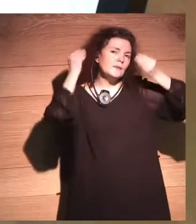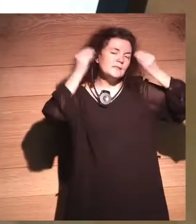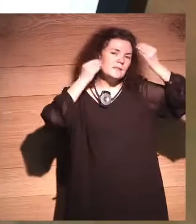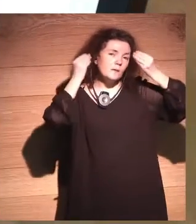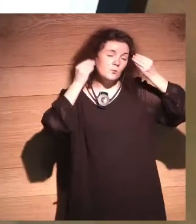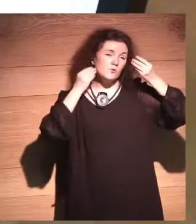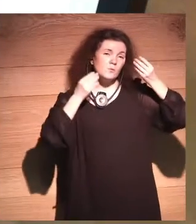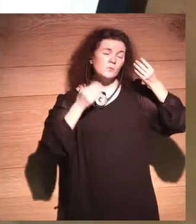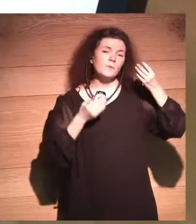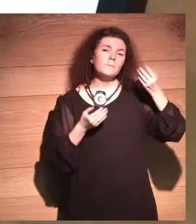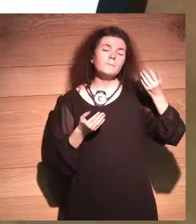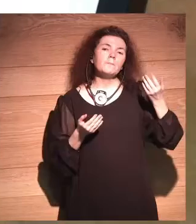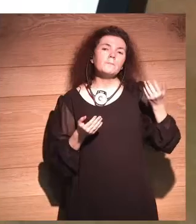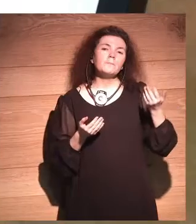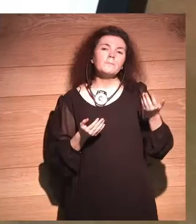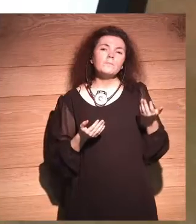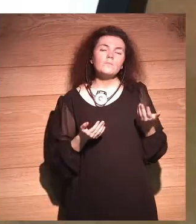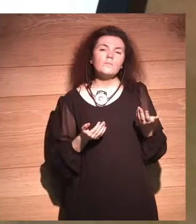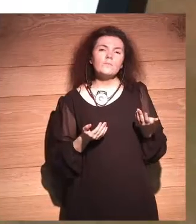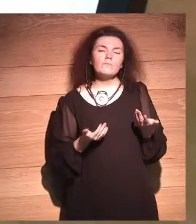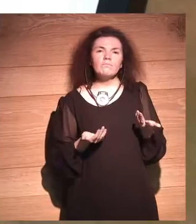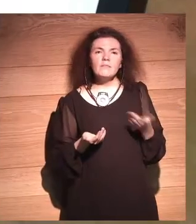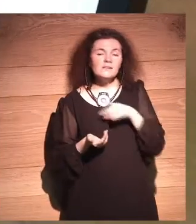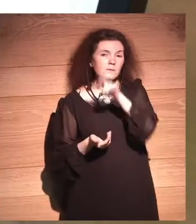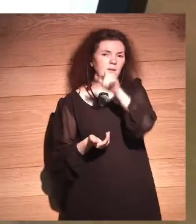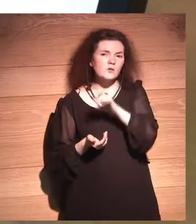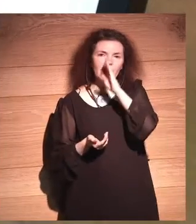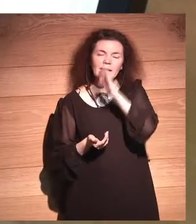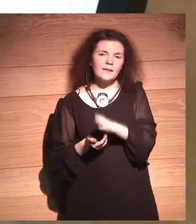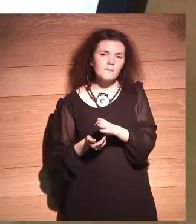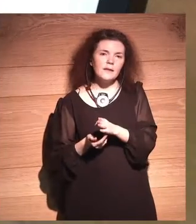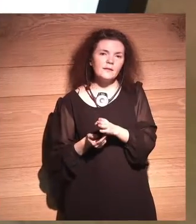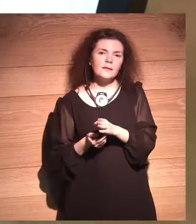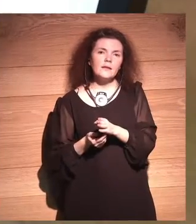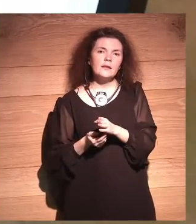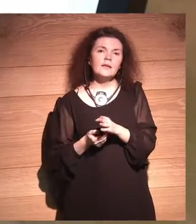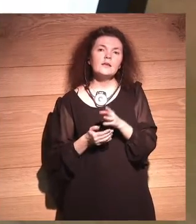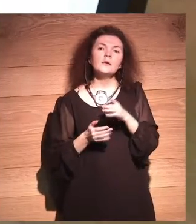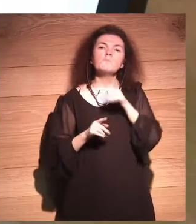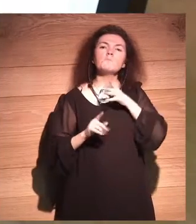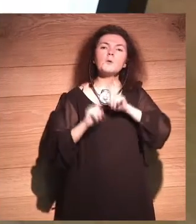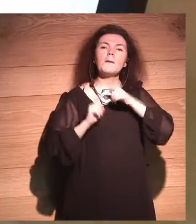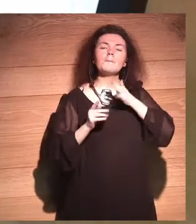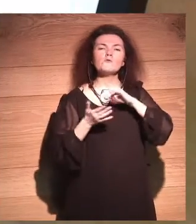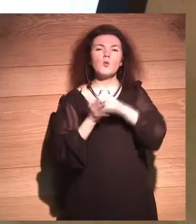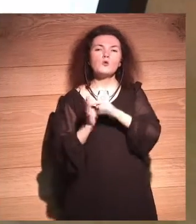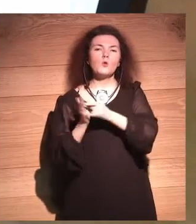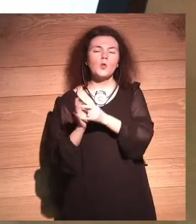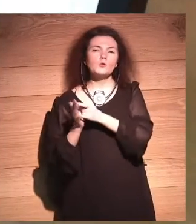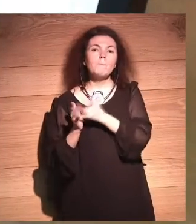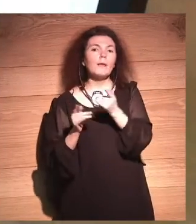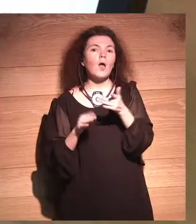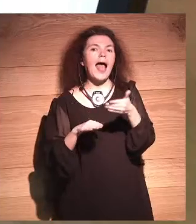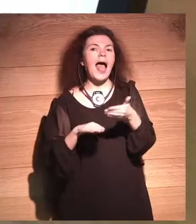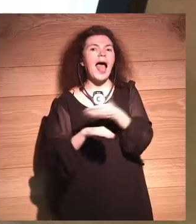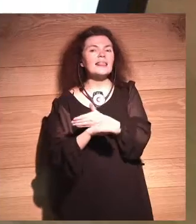step towards introducing more participation into a representative model. Let me just briefly finish because I didn't fully answer